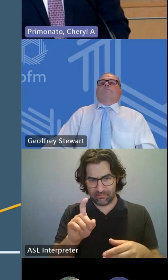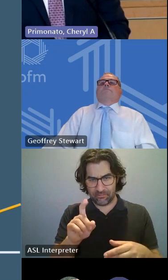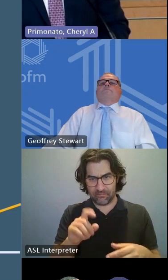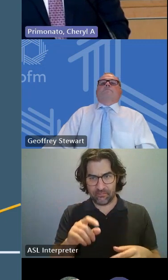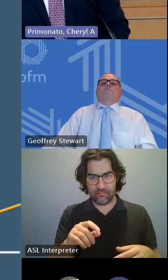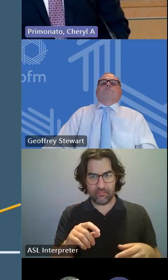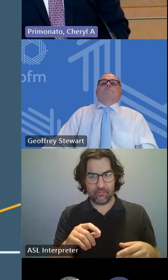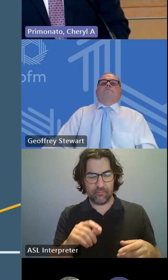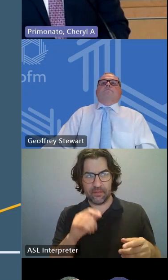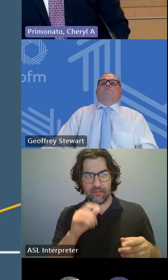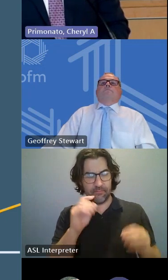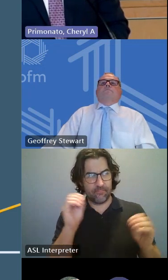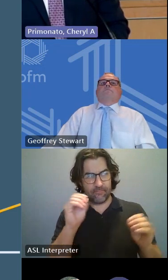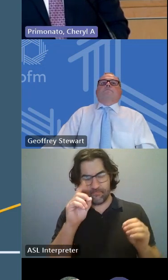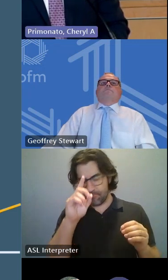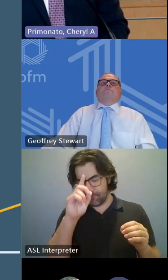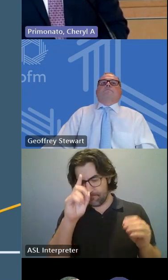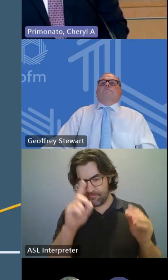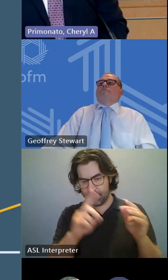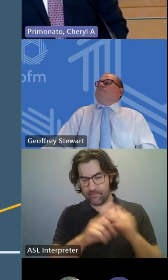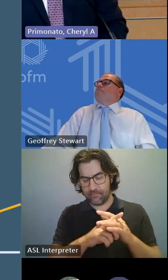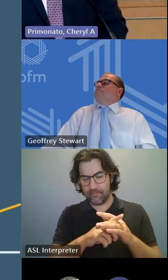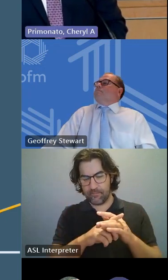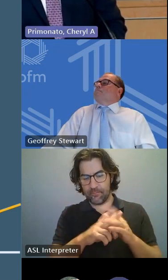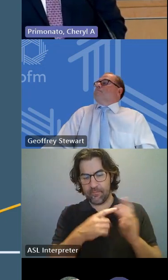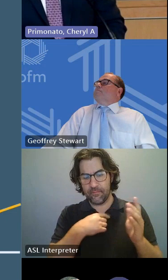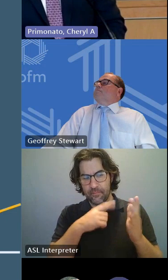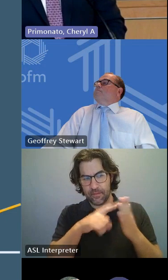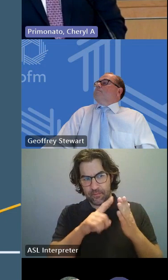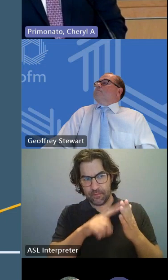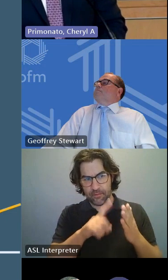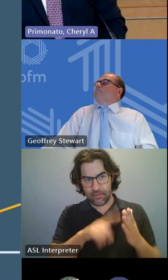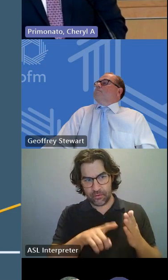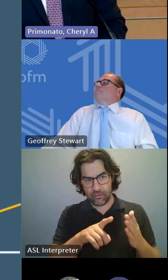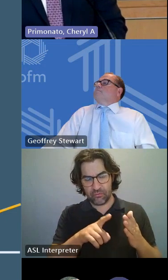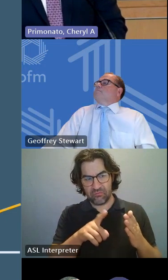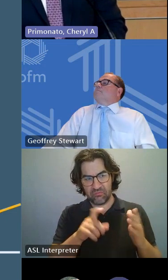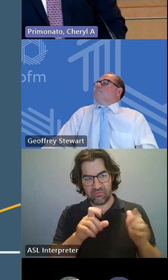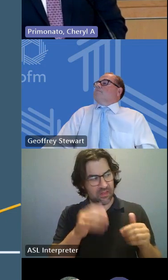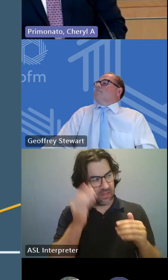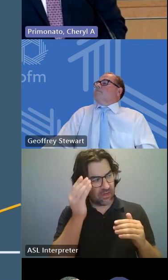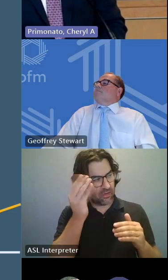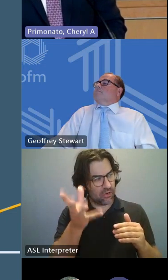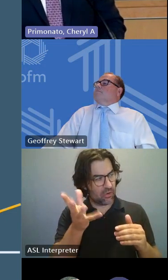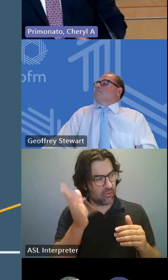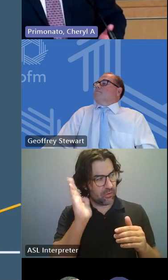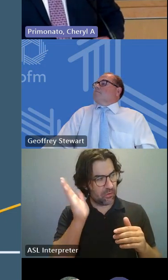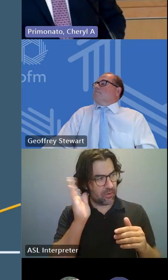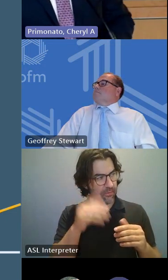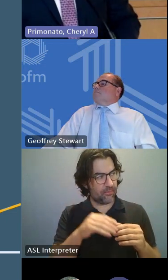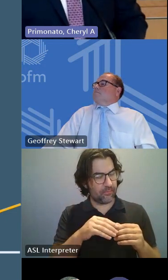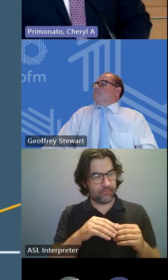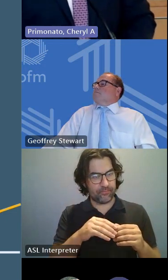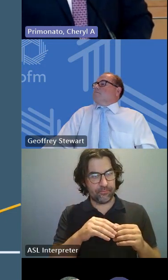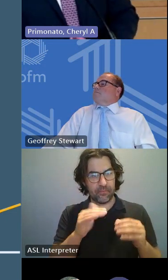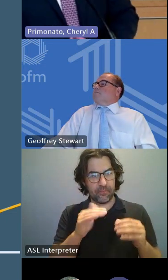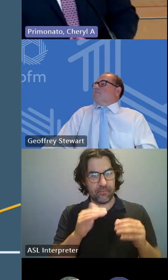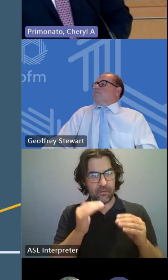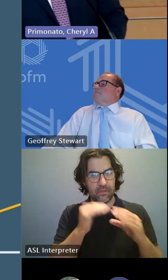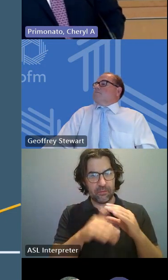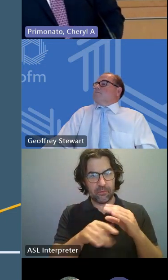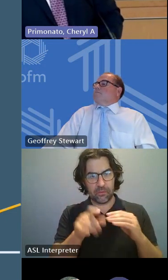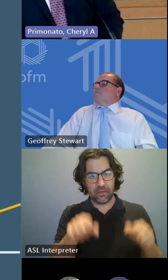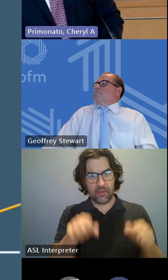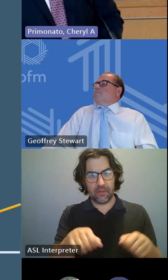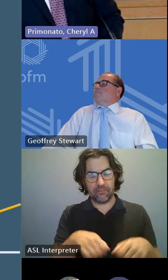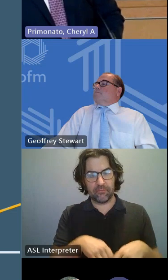Nothing's coming to my mind immediately, but I can look into that and we can give you that. We'll look into that and give you the information and send you an email and reach out